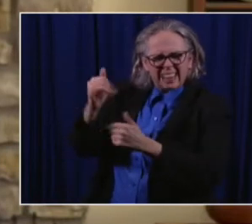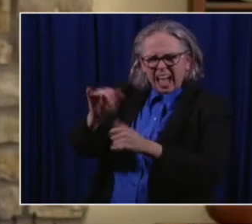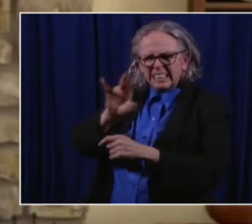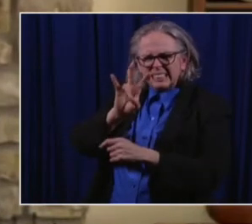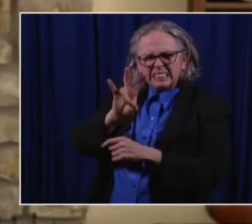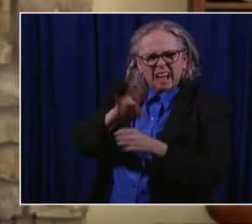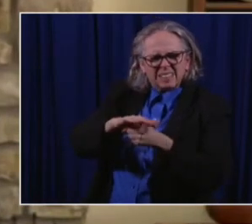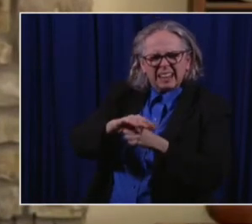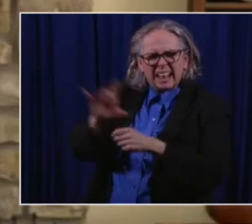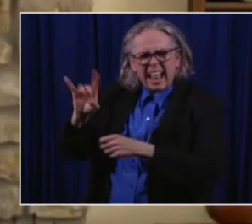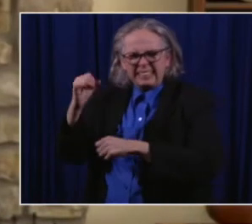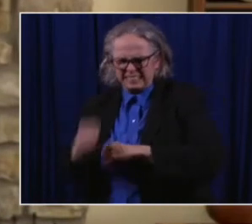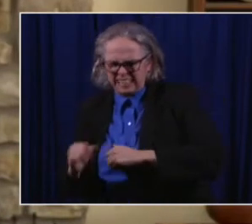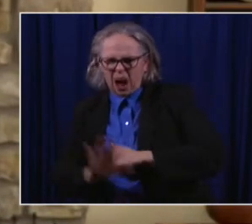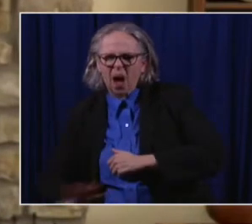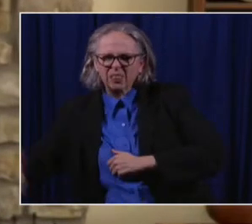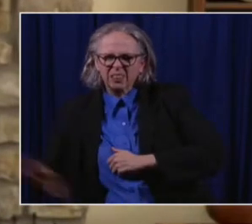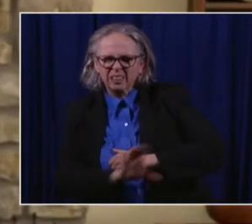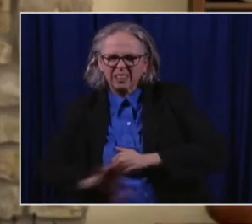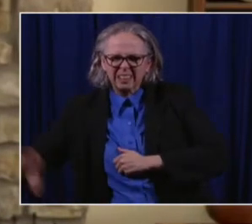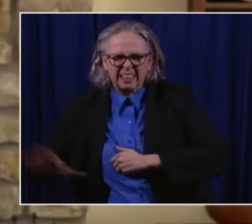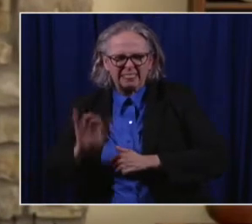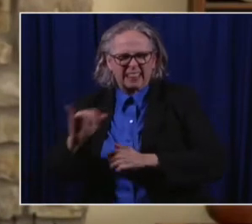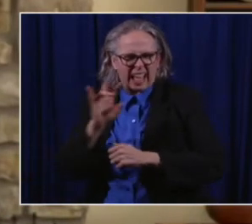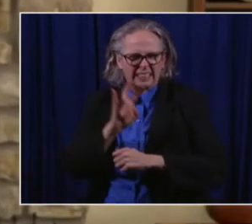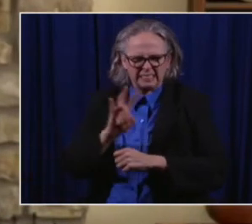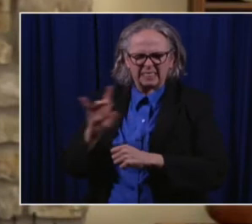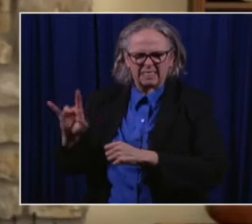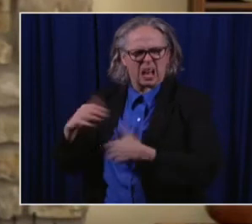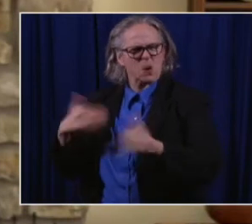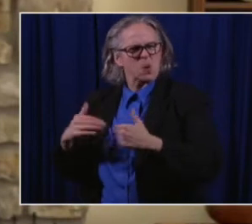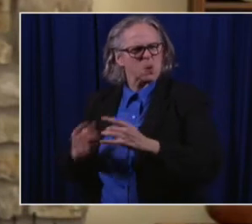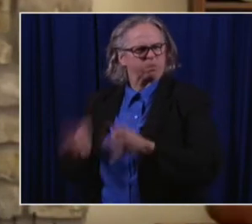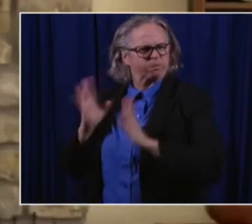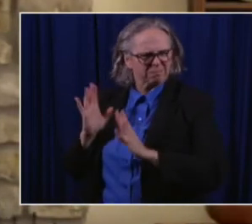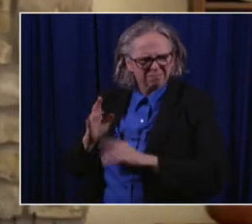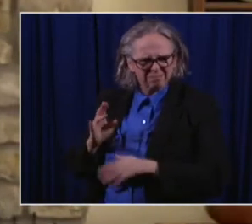Southern Ohio, Southeast Ohio, they're over 50%